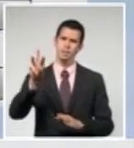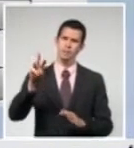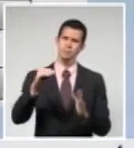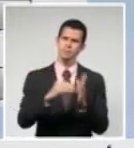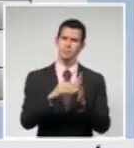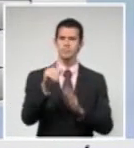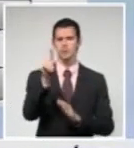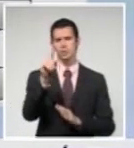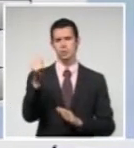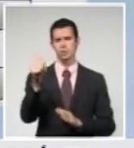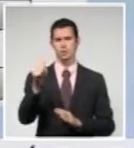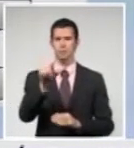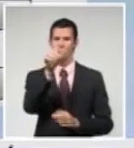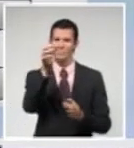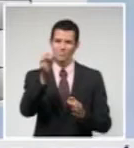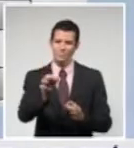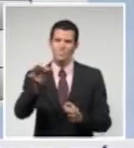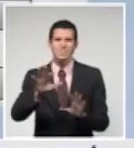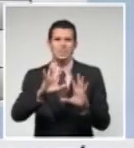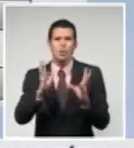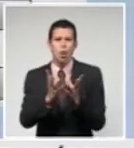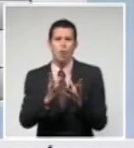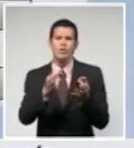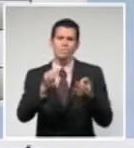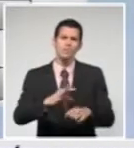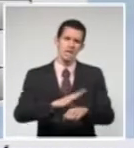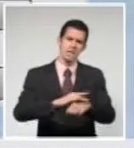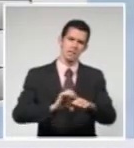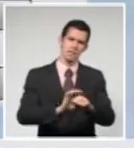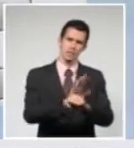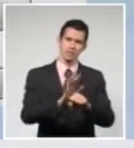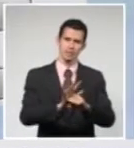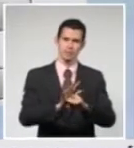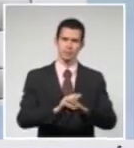36,583,110 confirmed cases since the start of the pandemic.